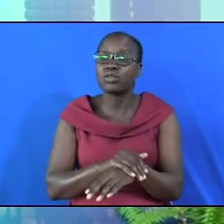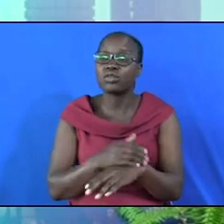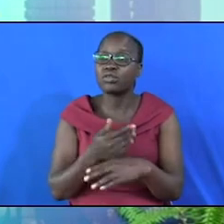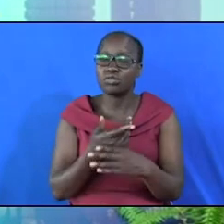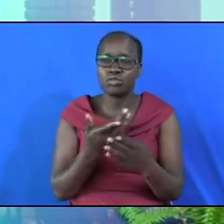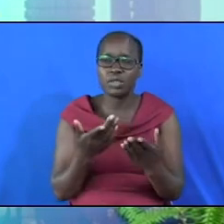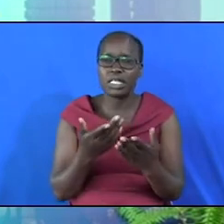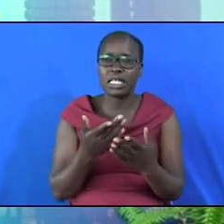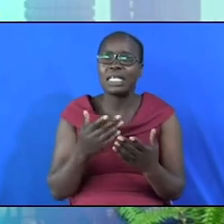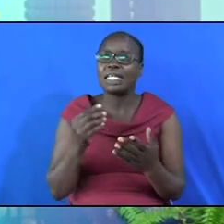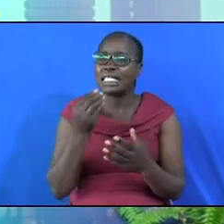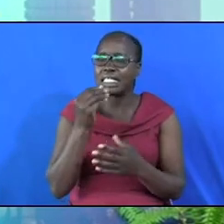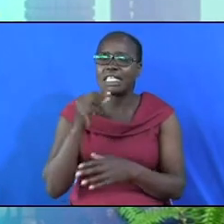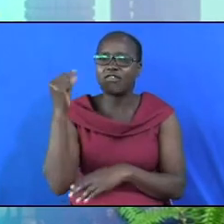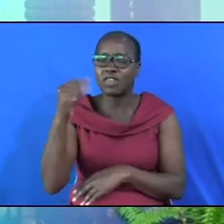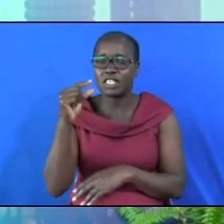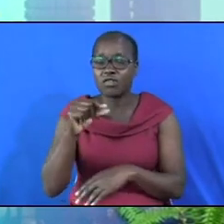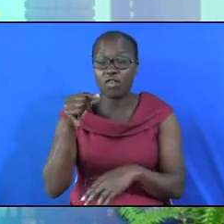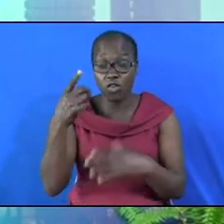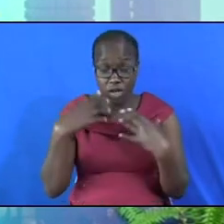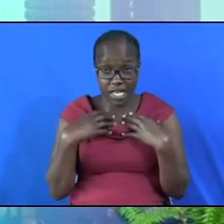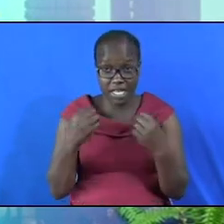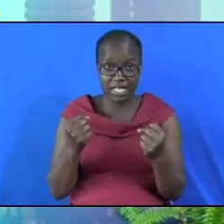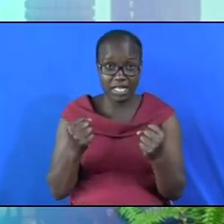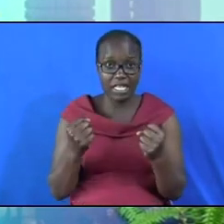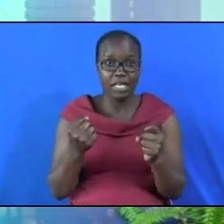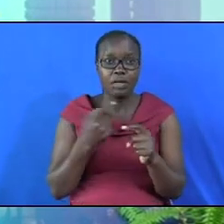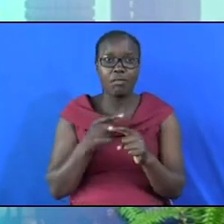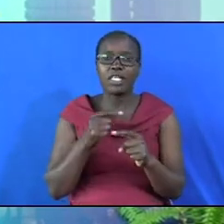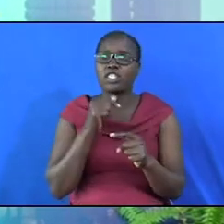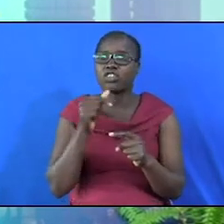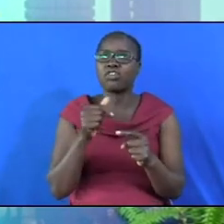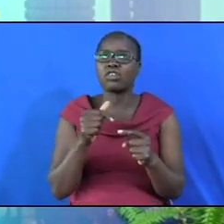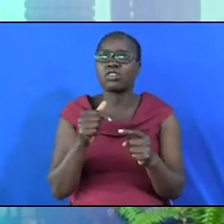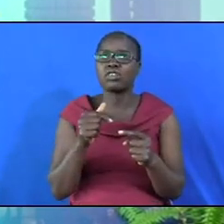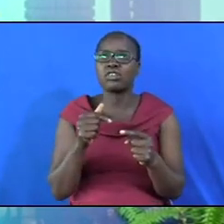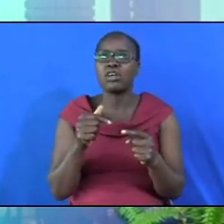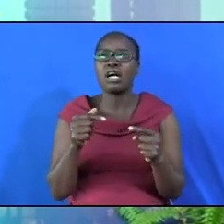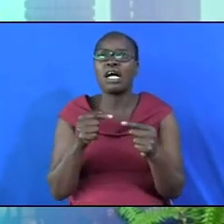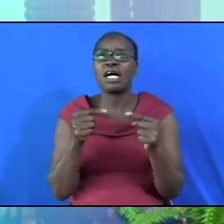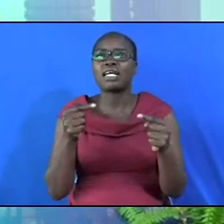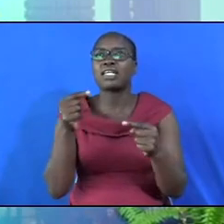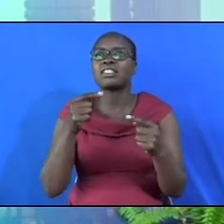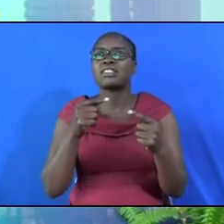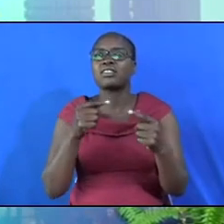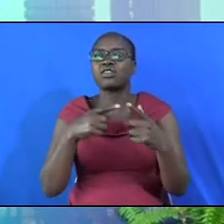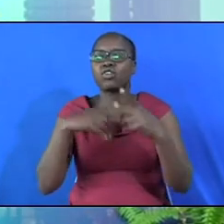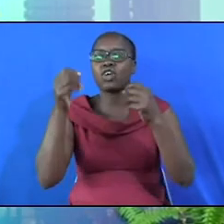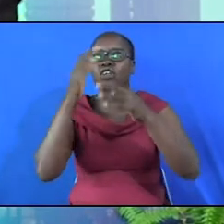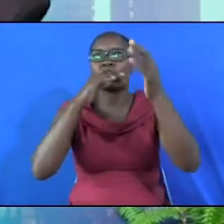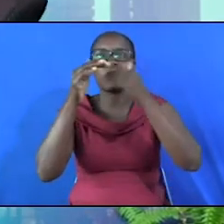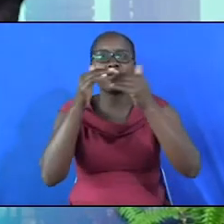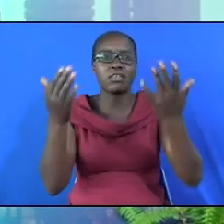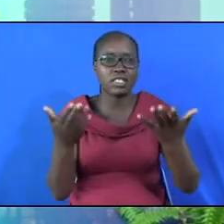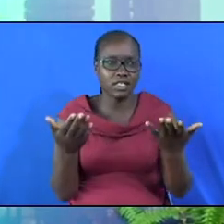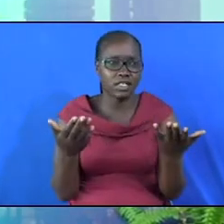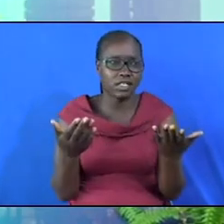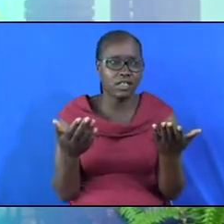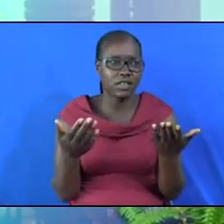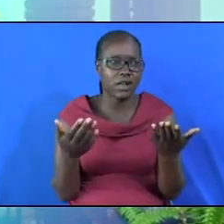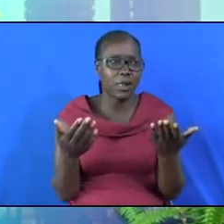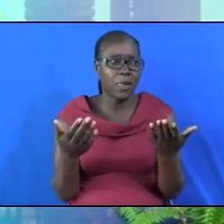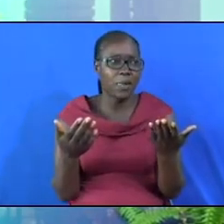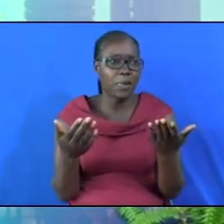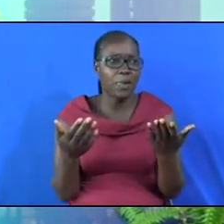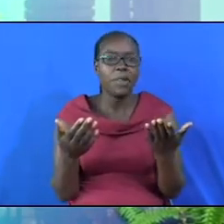vegetarian for your health. Are we together? But it's not a gateway to heaven. Are we together? Are you connected to him who is the